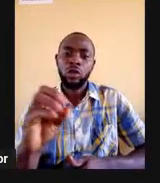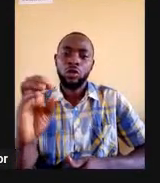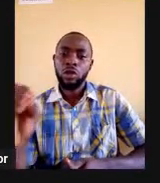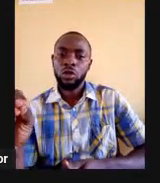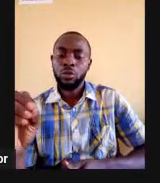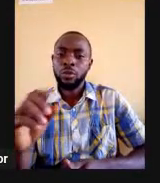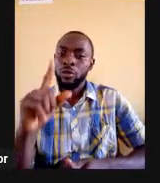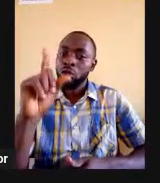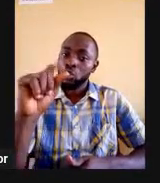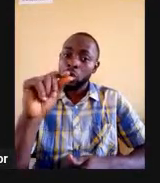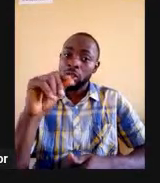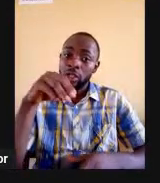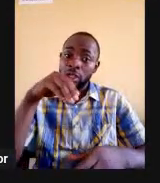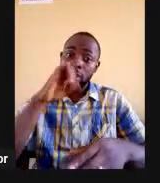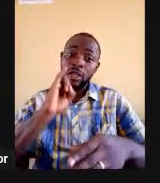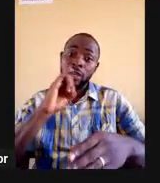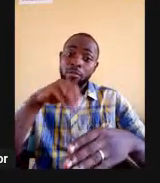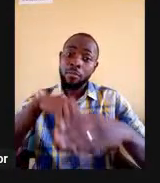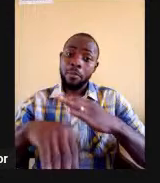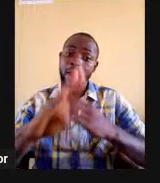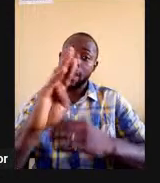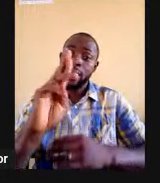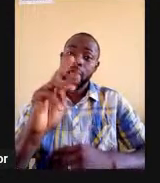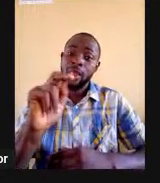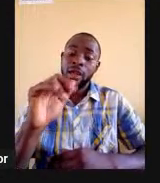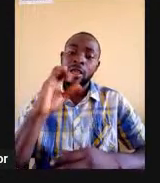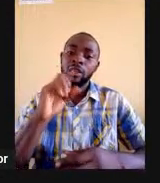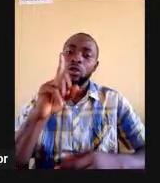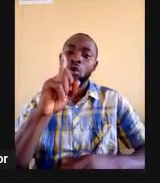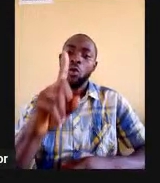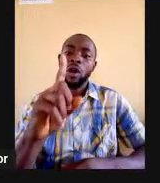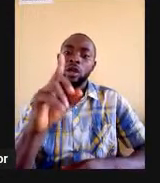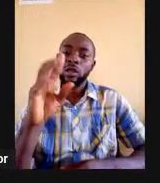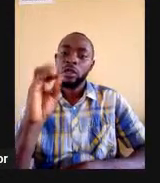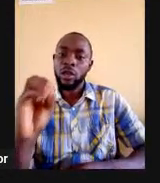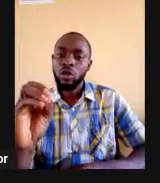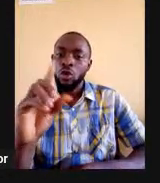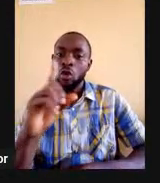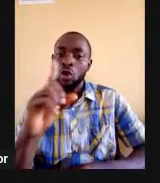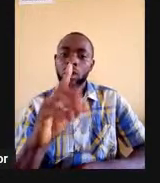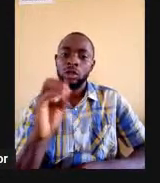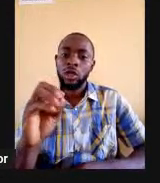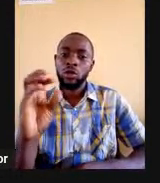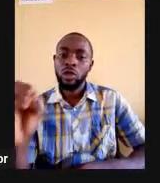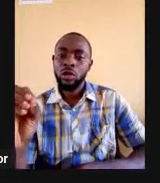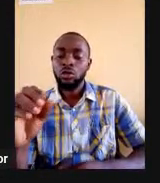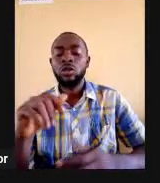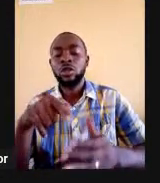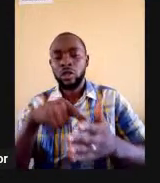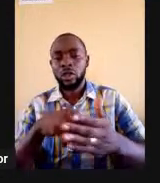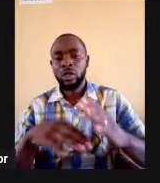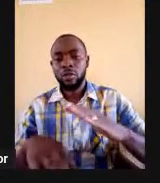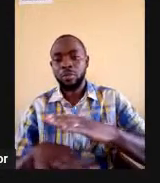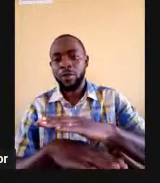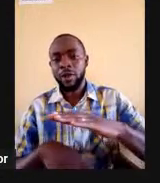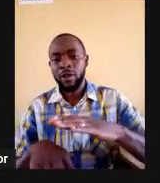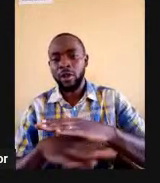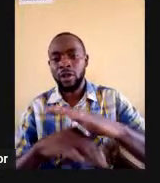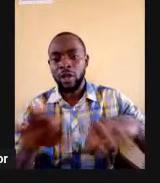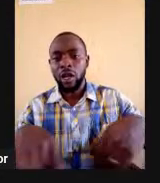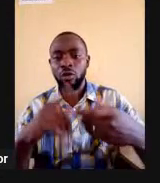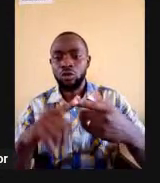in binary is 1 0 1 0 0. Is that okay? So this is basically how to